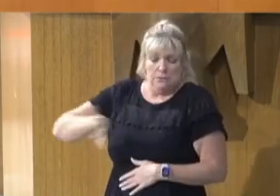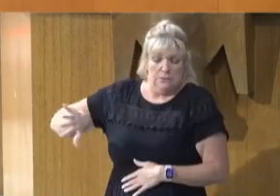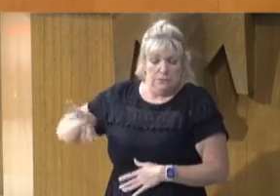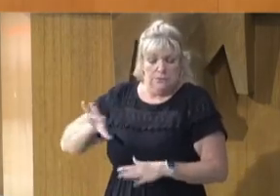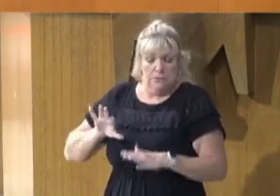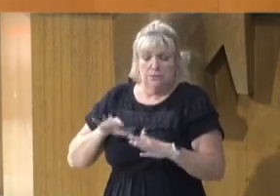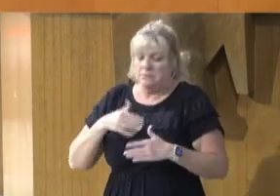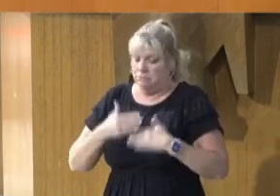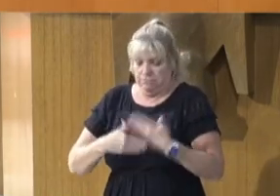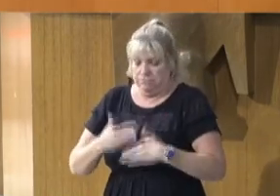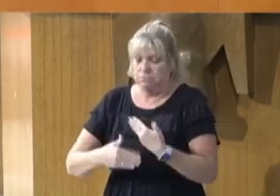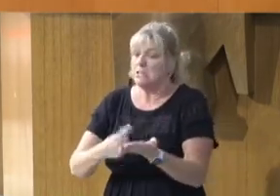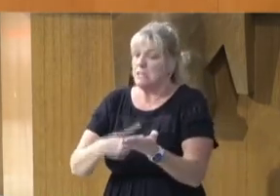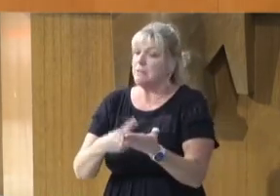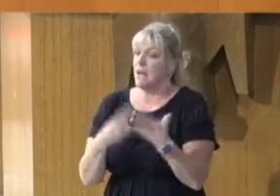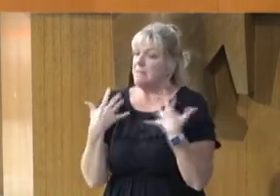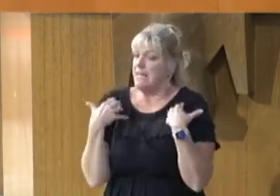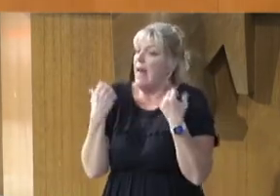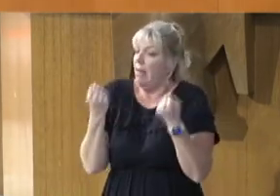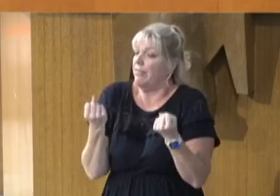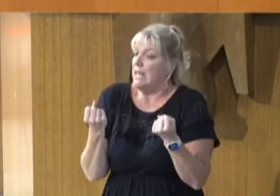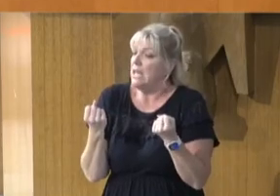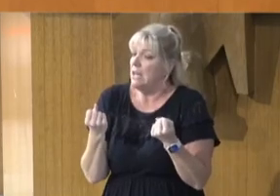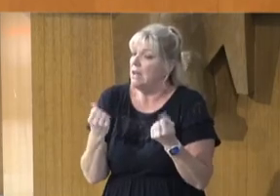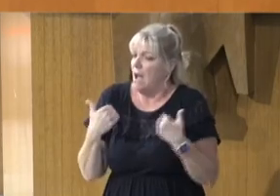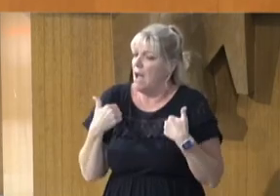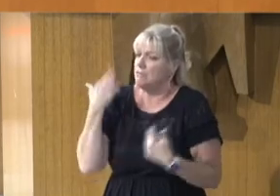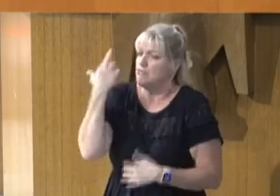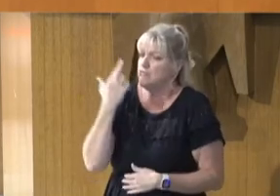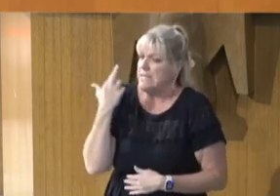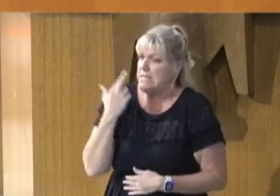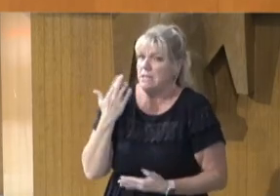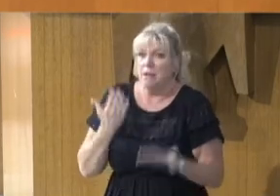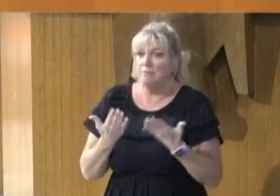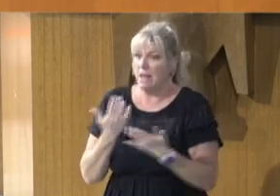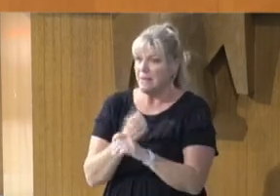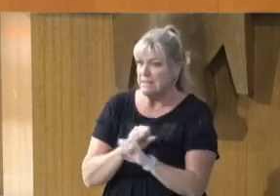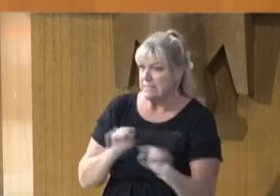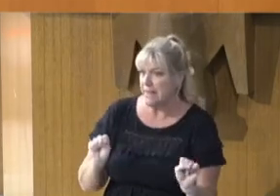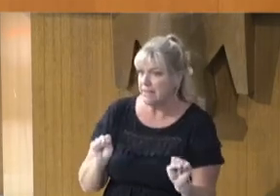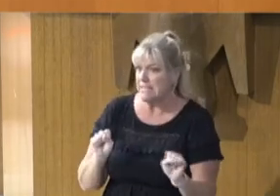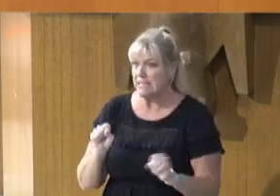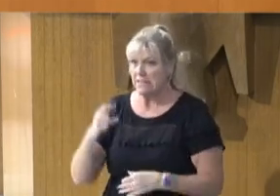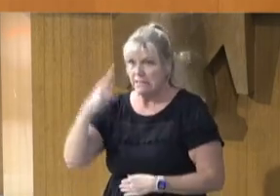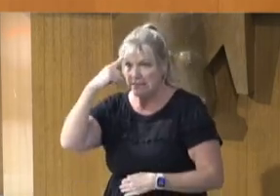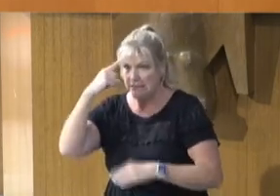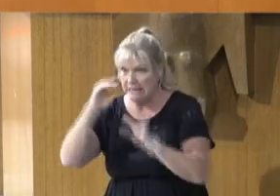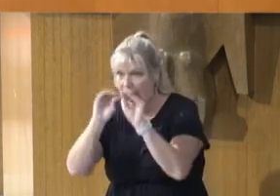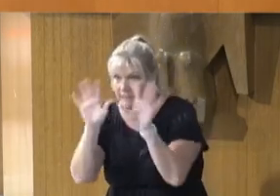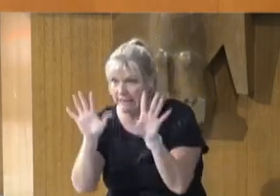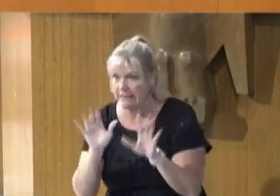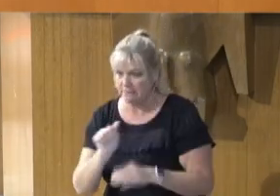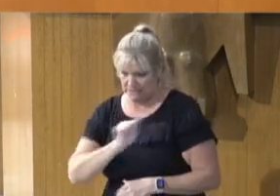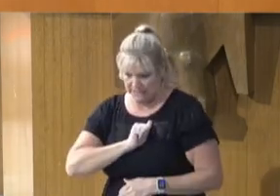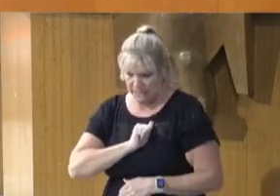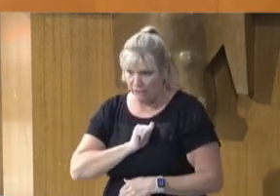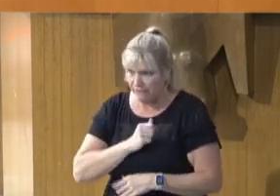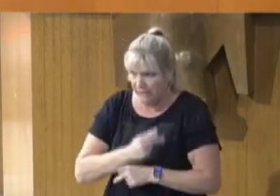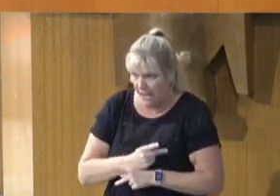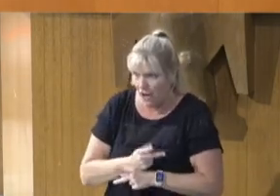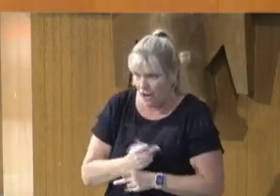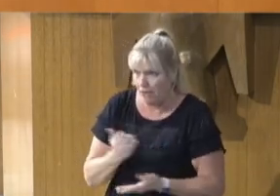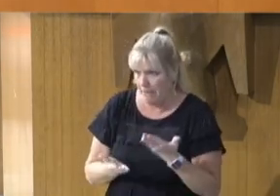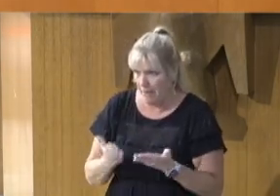healthy and justified for safety reasons, for sanity reasons, for self-care reasons. But other times, our